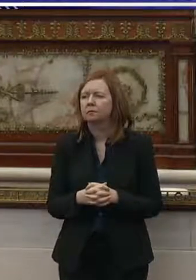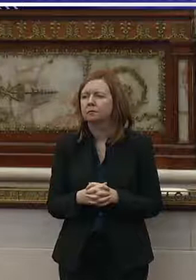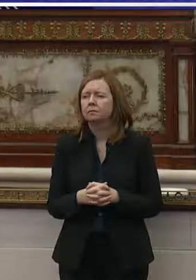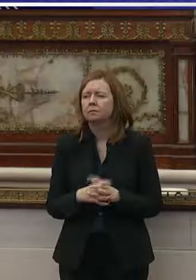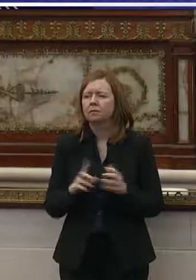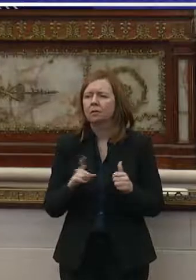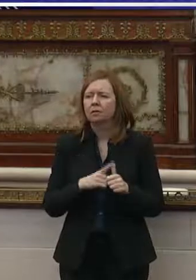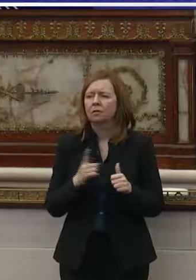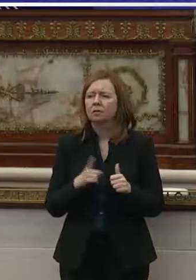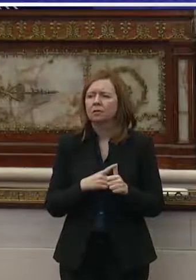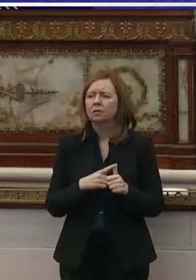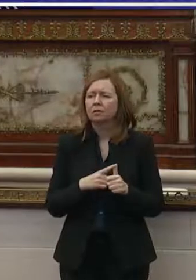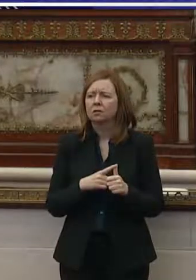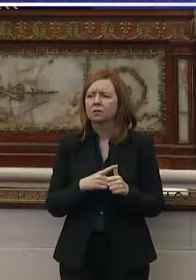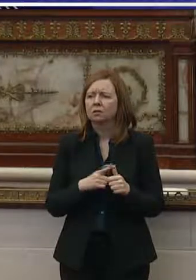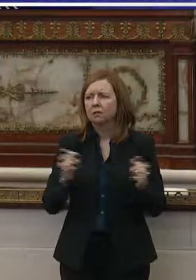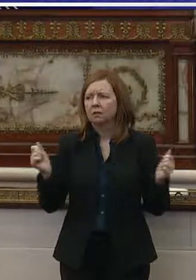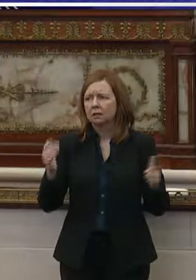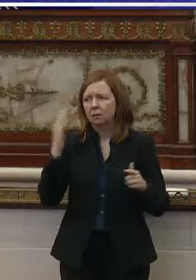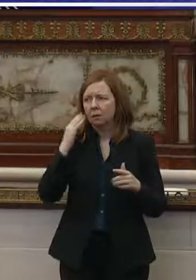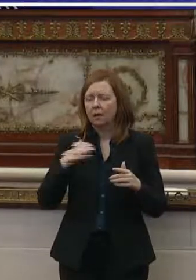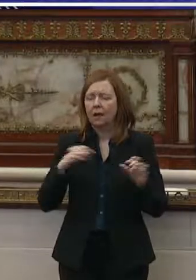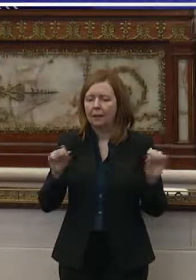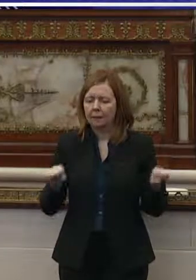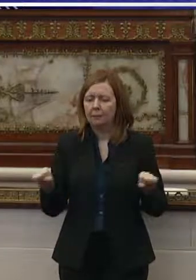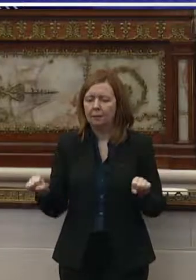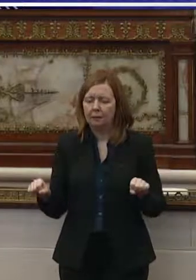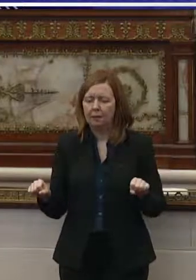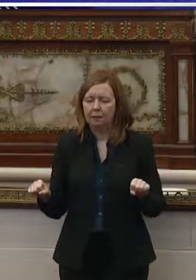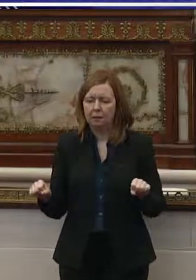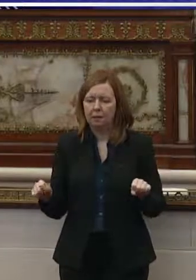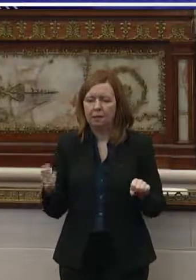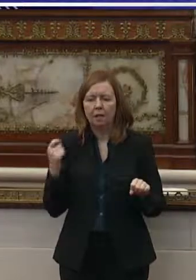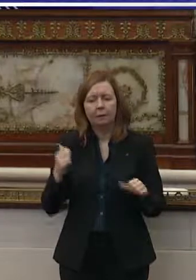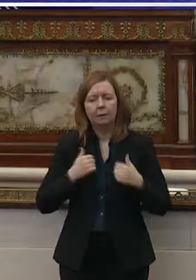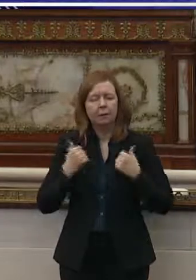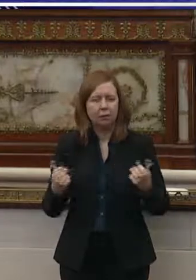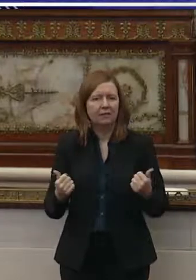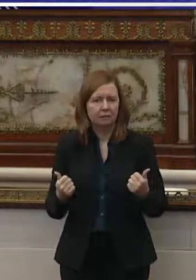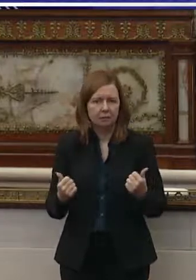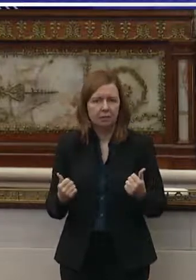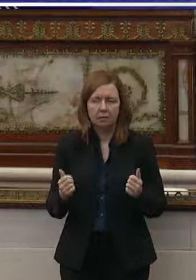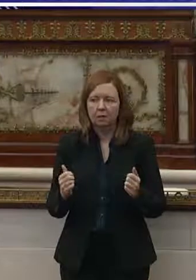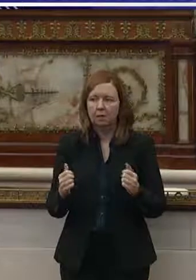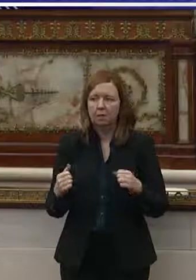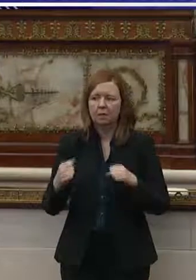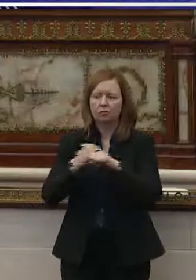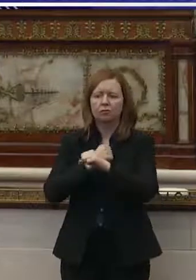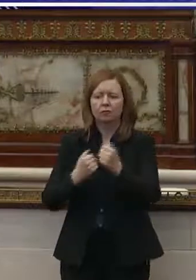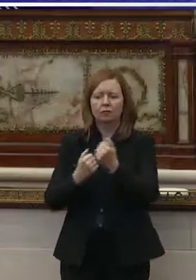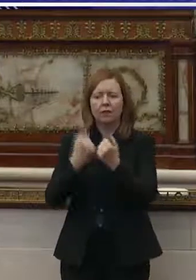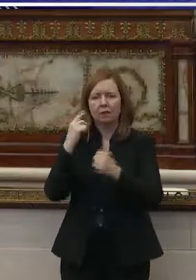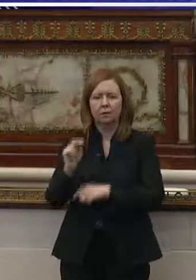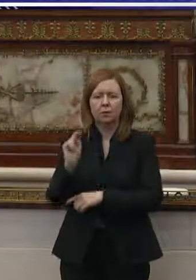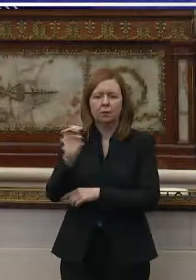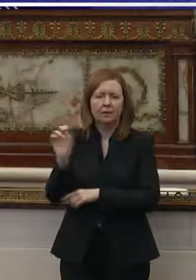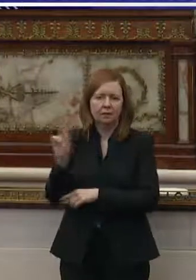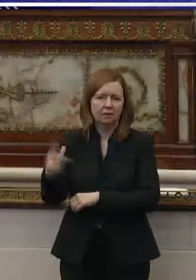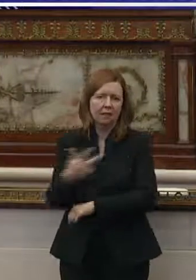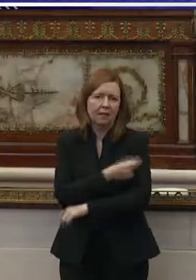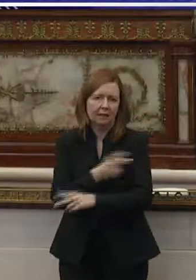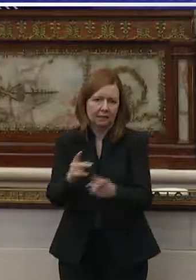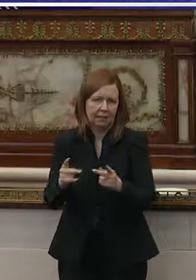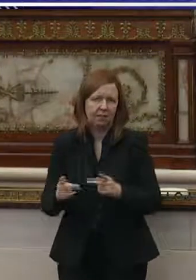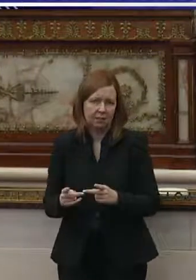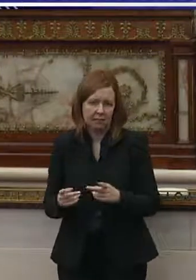First, I want to note, and as everybody know, I can be a little aggressive in fighting for Northeast Philly vaccination